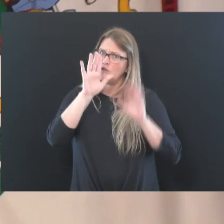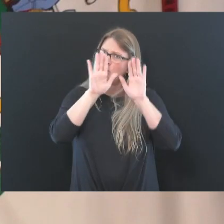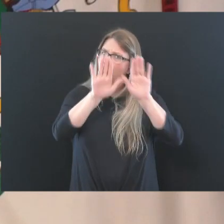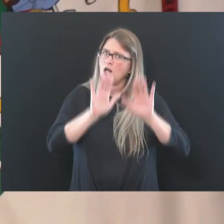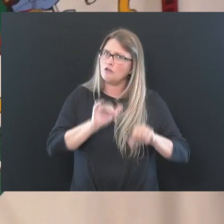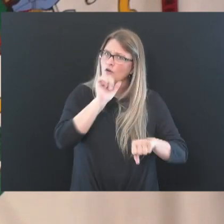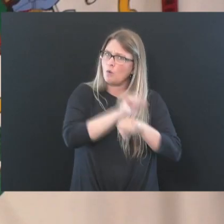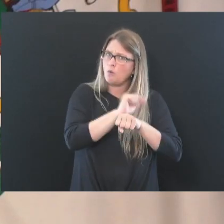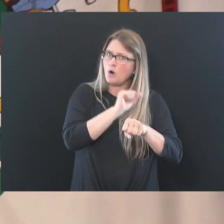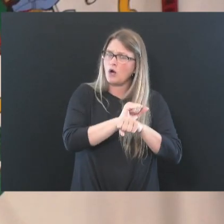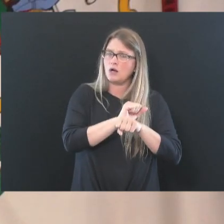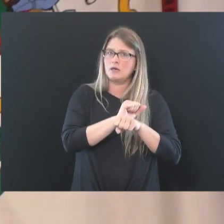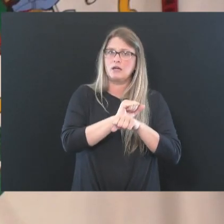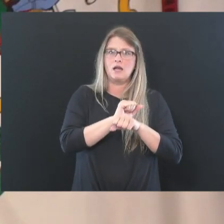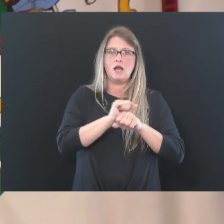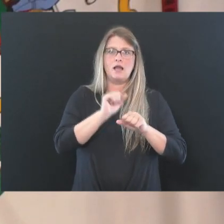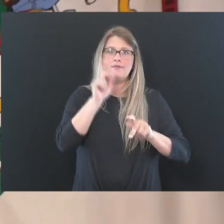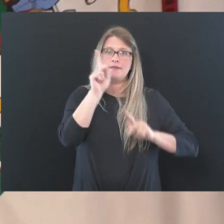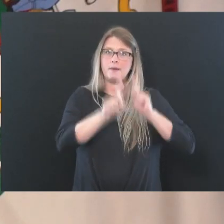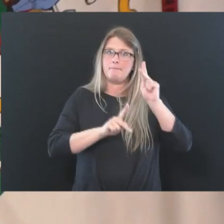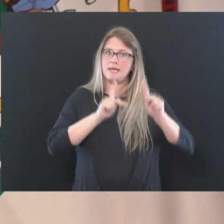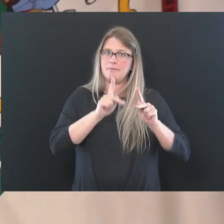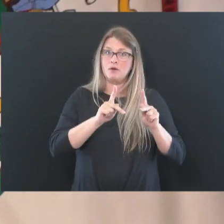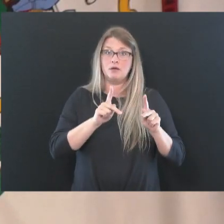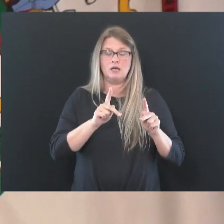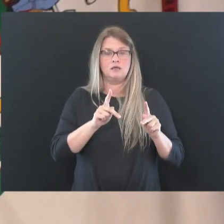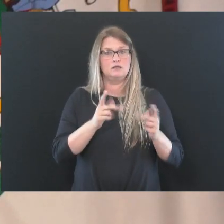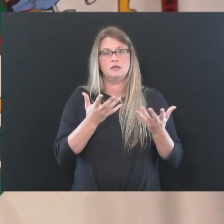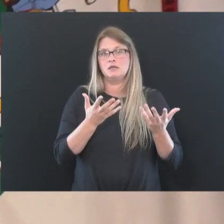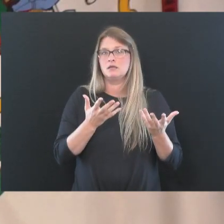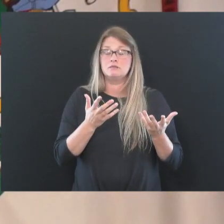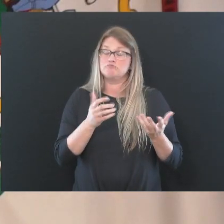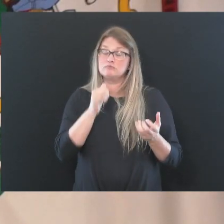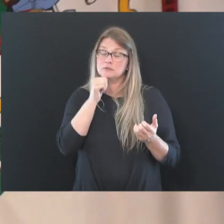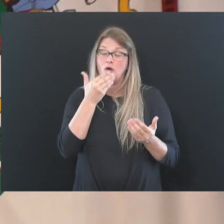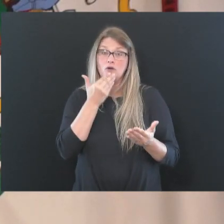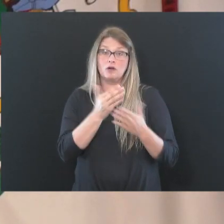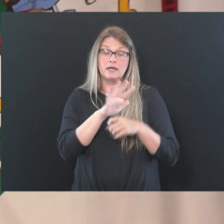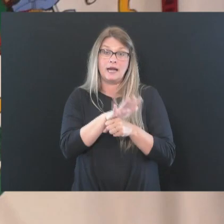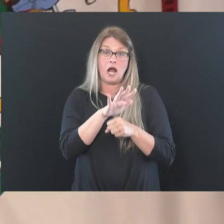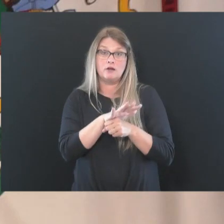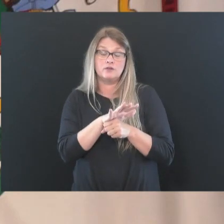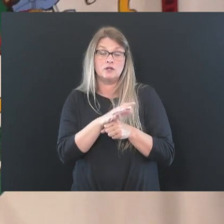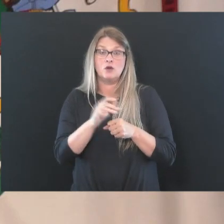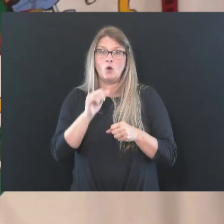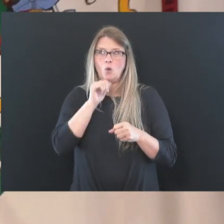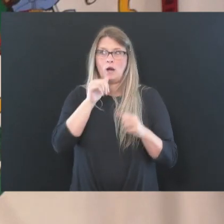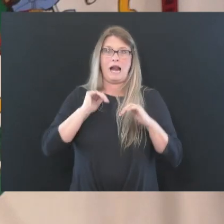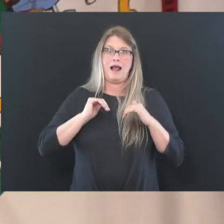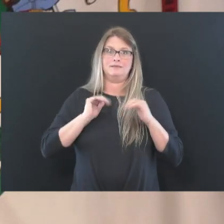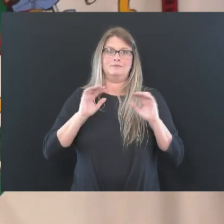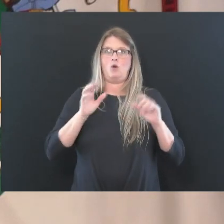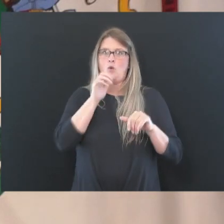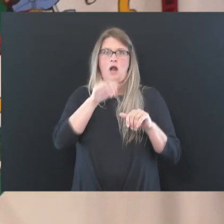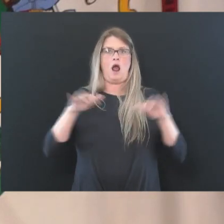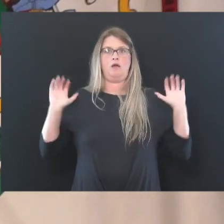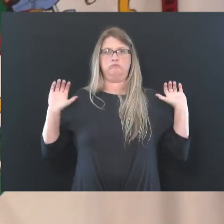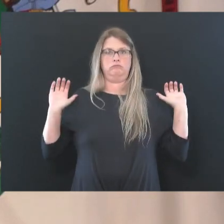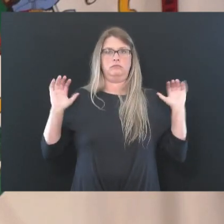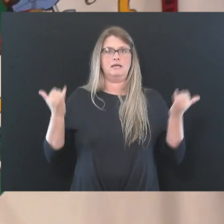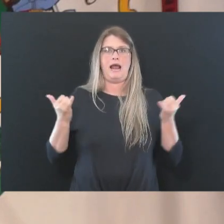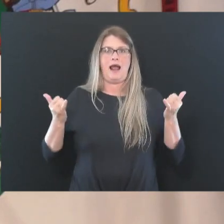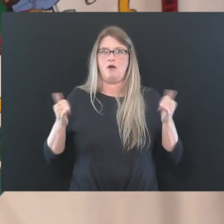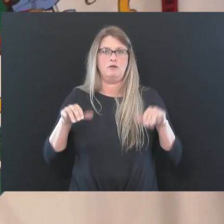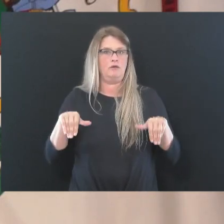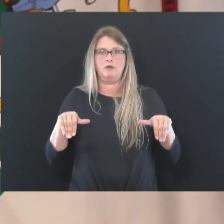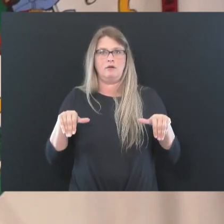and the tireless work that these people are doing. It's not good enough, don't get me wrong. We don't rest until it's over, but at the same